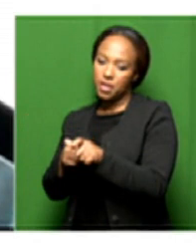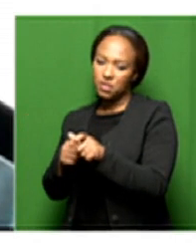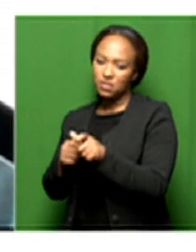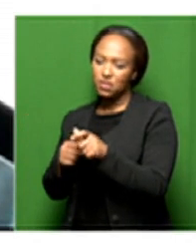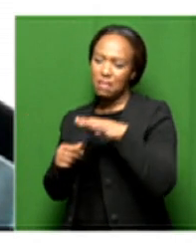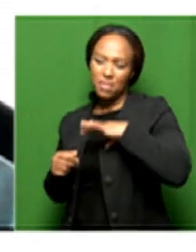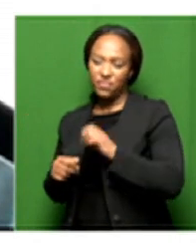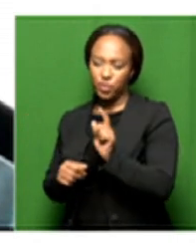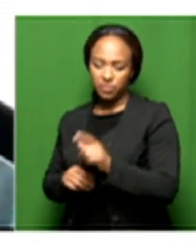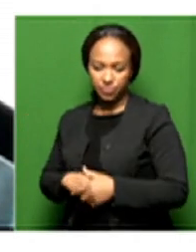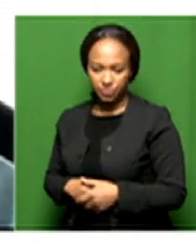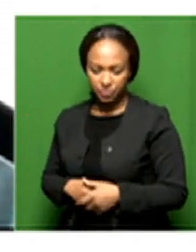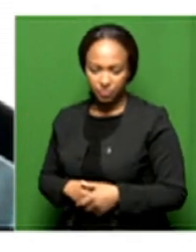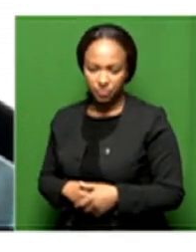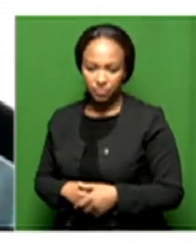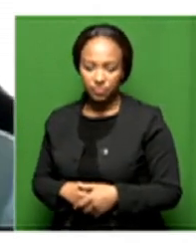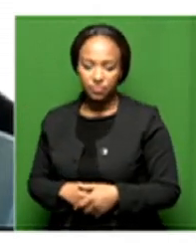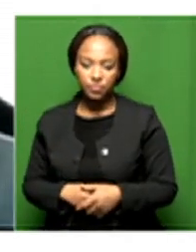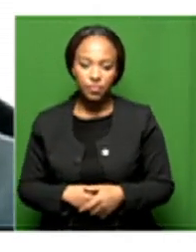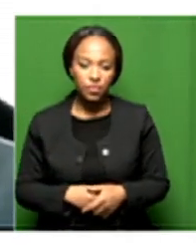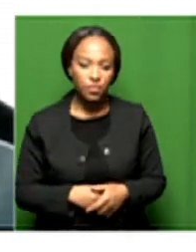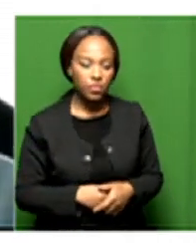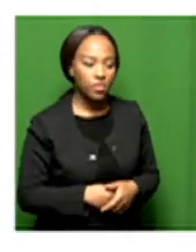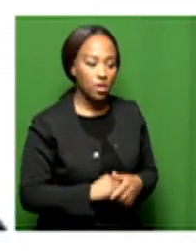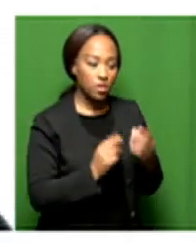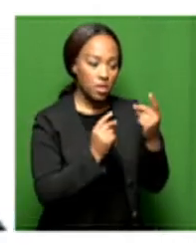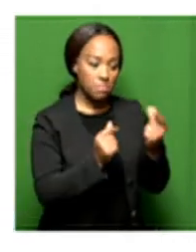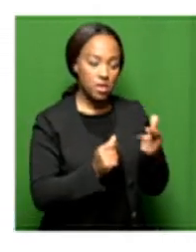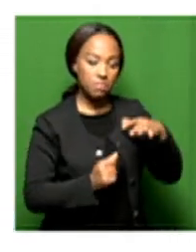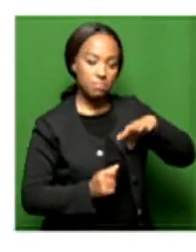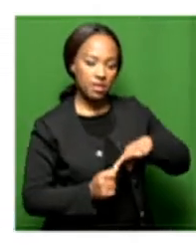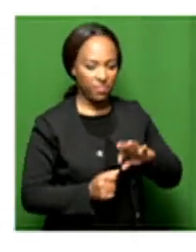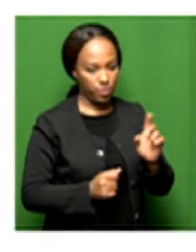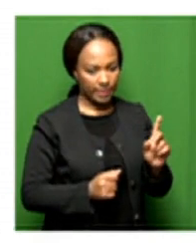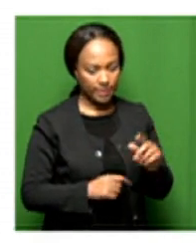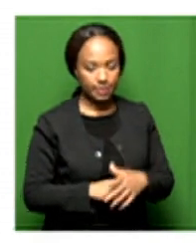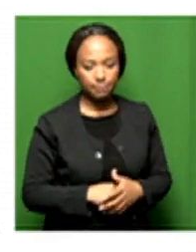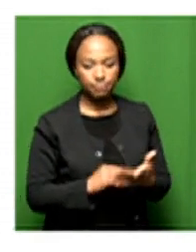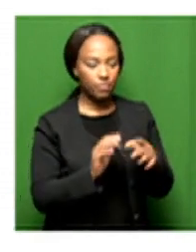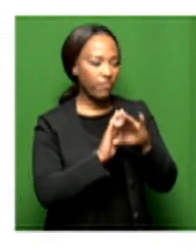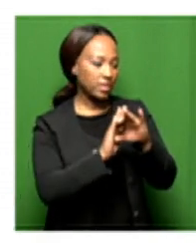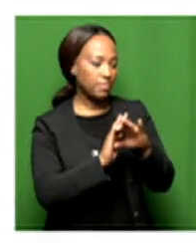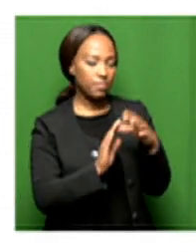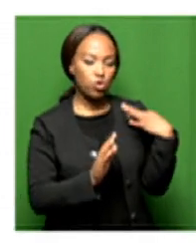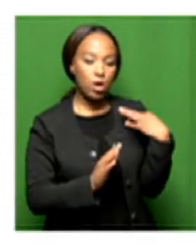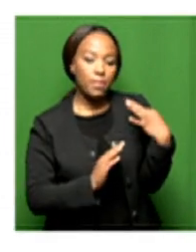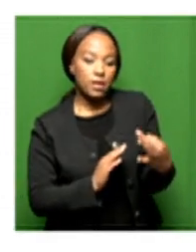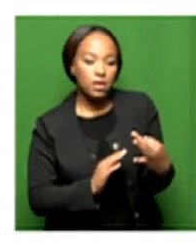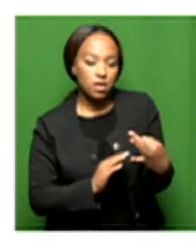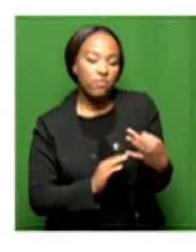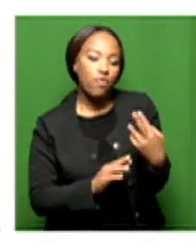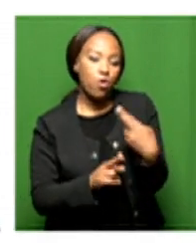Yes, I think the immediate benefit is if you think about an application currently for a